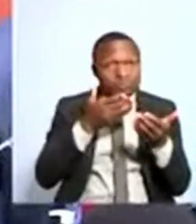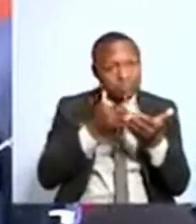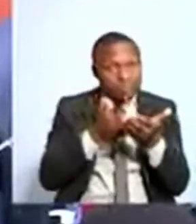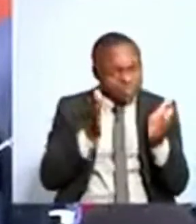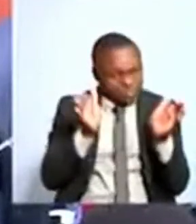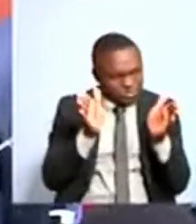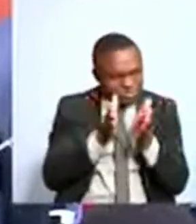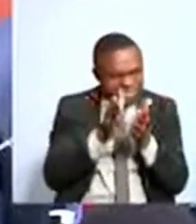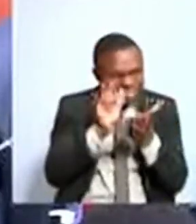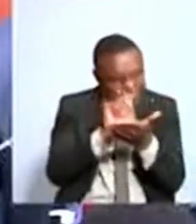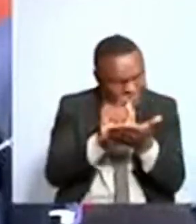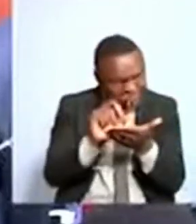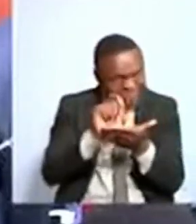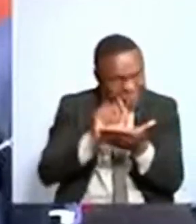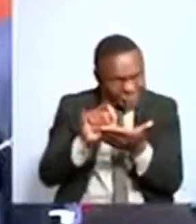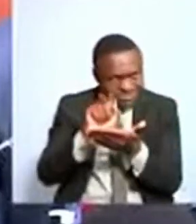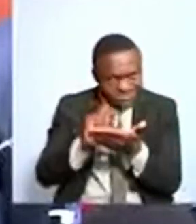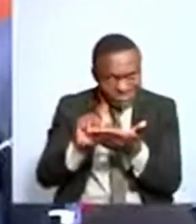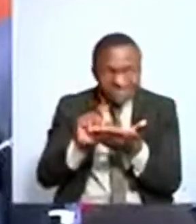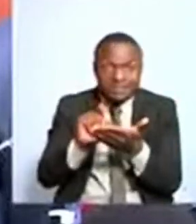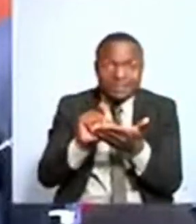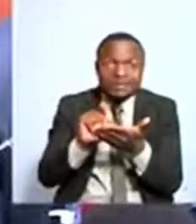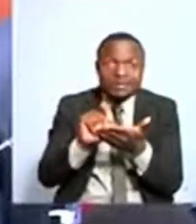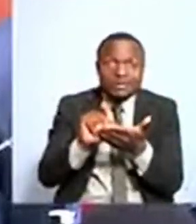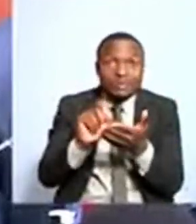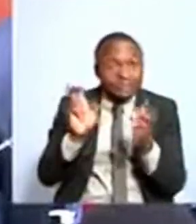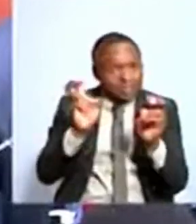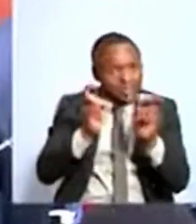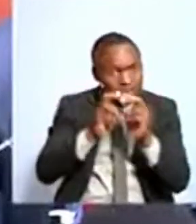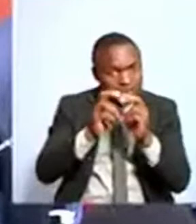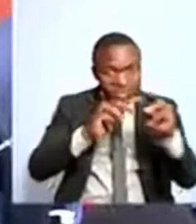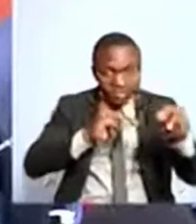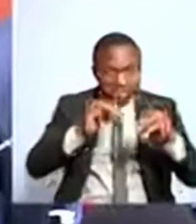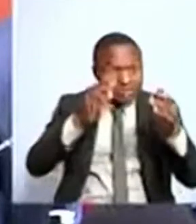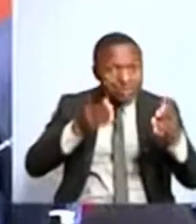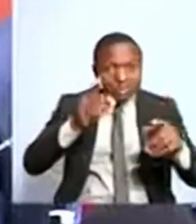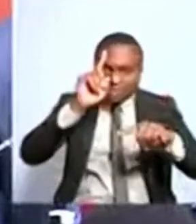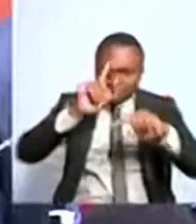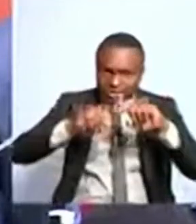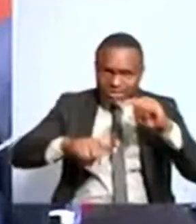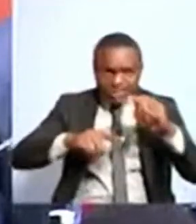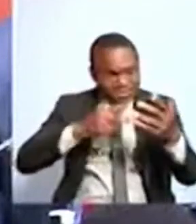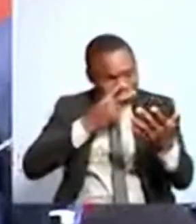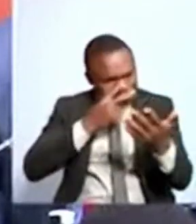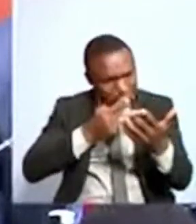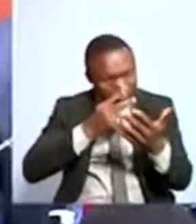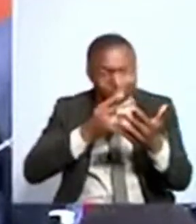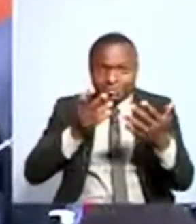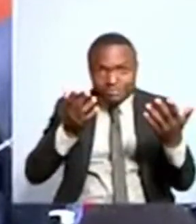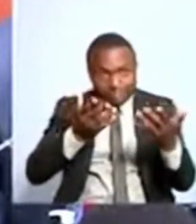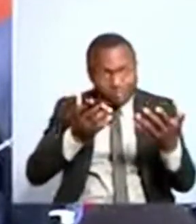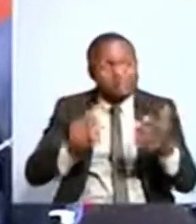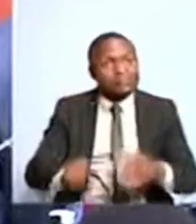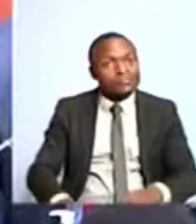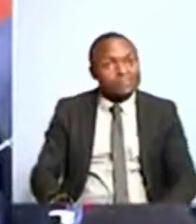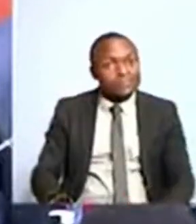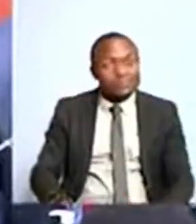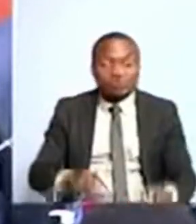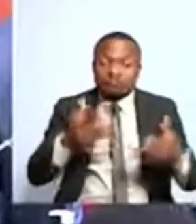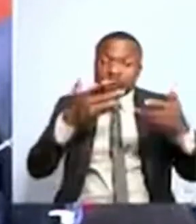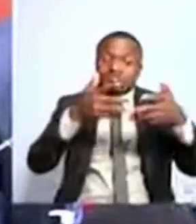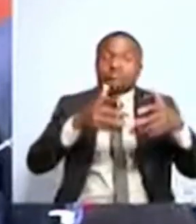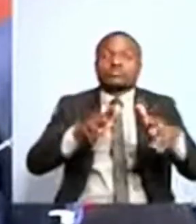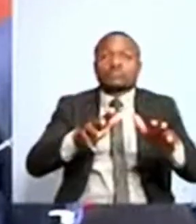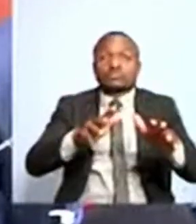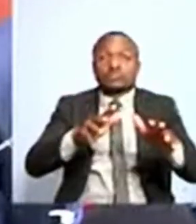writings in small letters which our contract managers may not read or see, which have resulted in losses to this